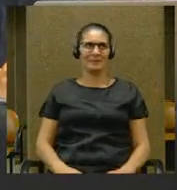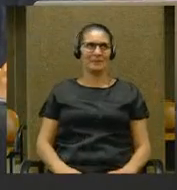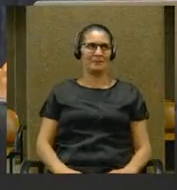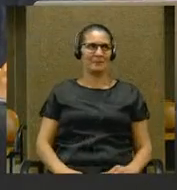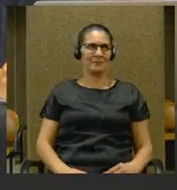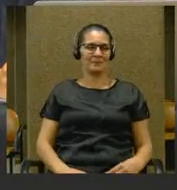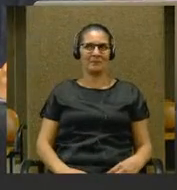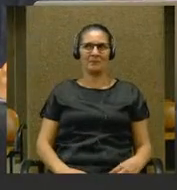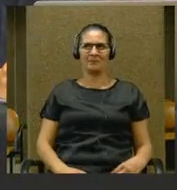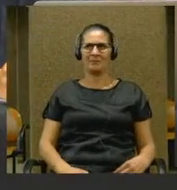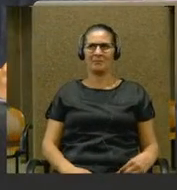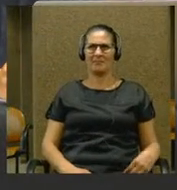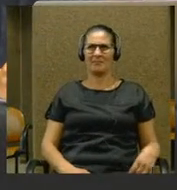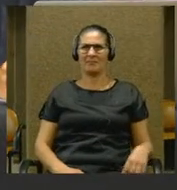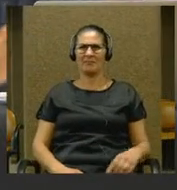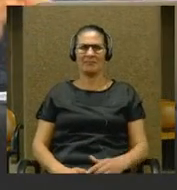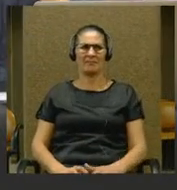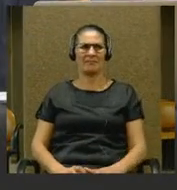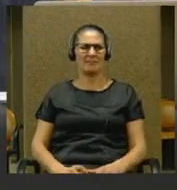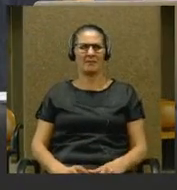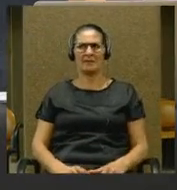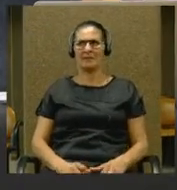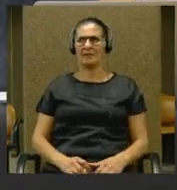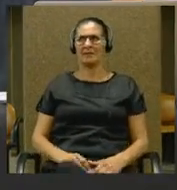So thank you very much for all your attention.